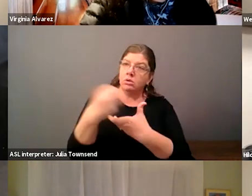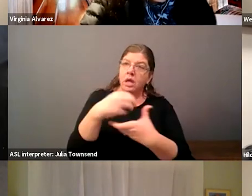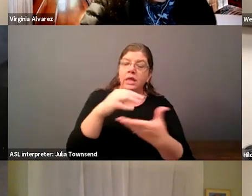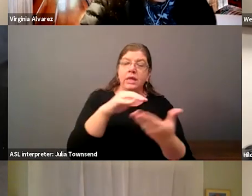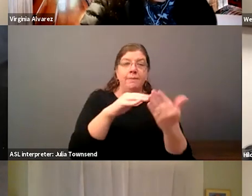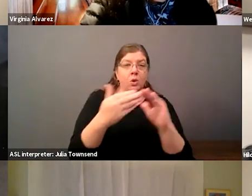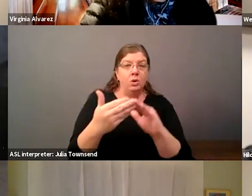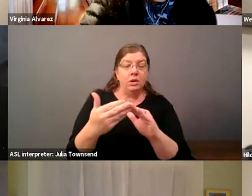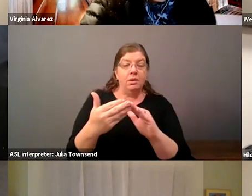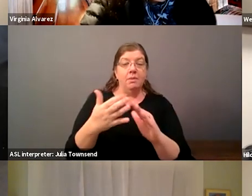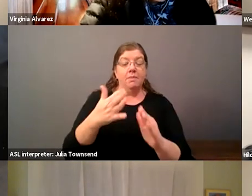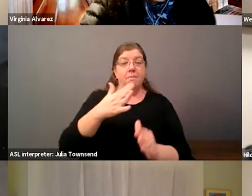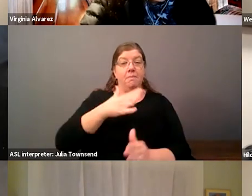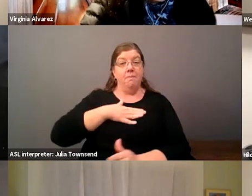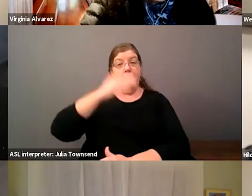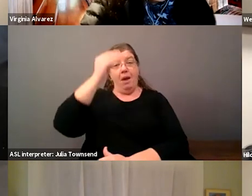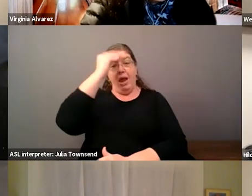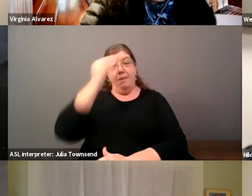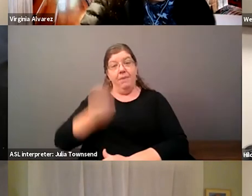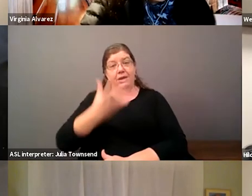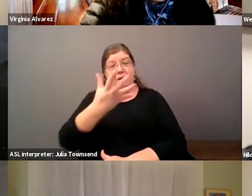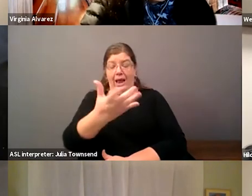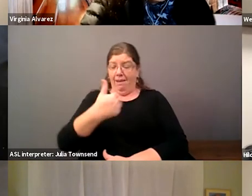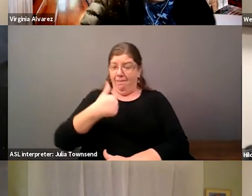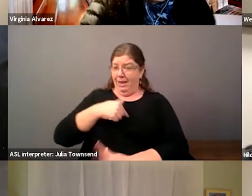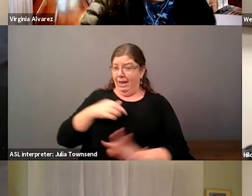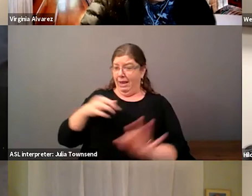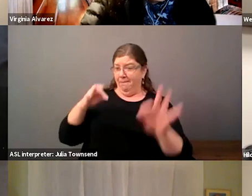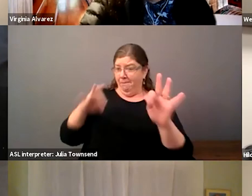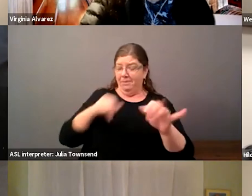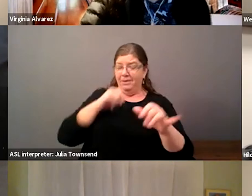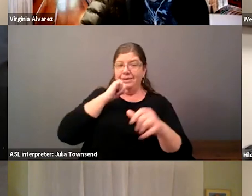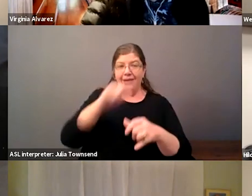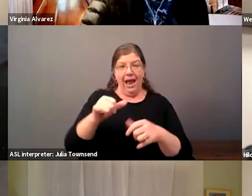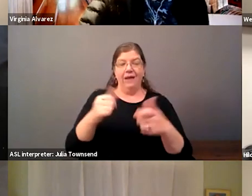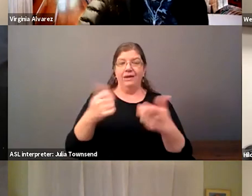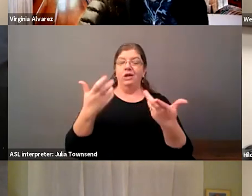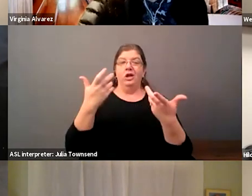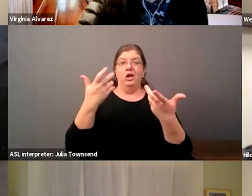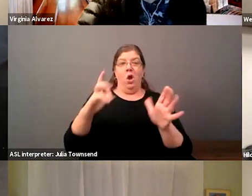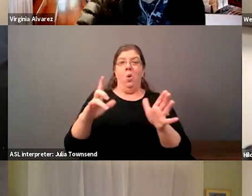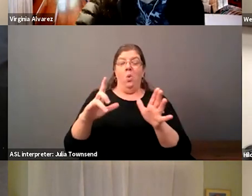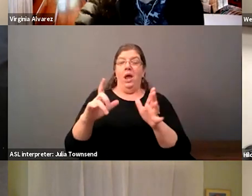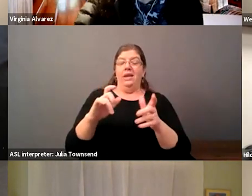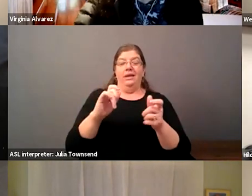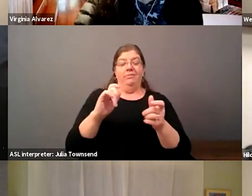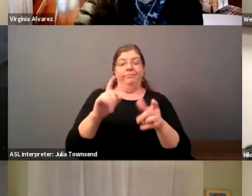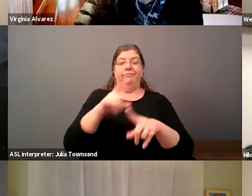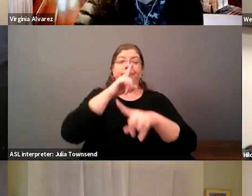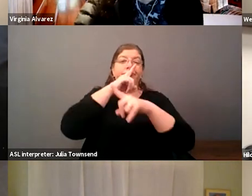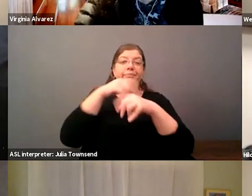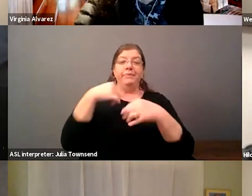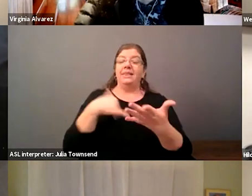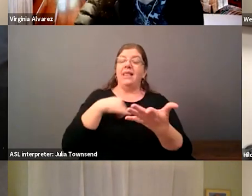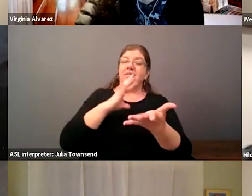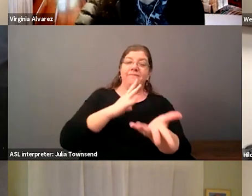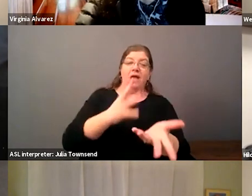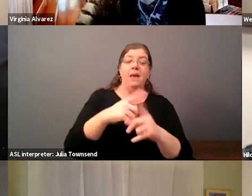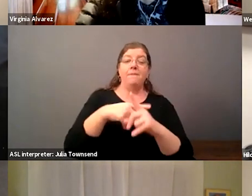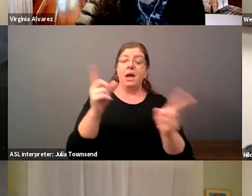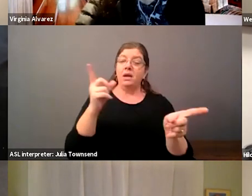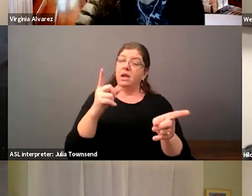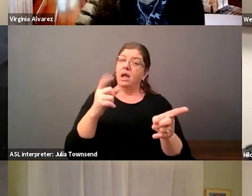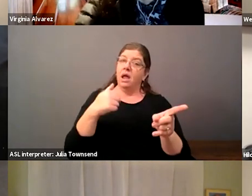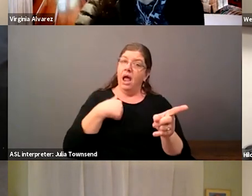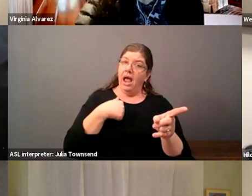you know my voice i'm not saying i'm impeccable or you know you don't want to edit me that's fine but uh you know i actually